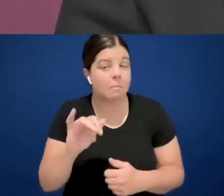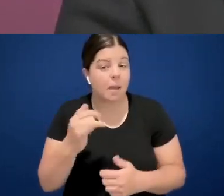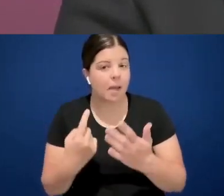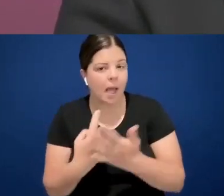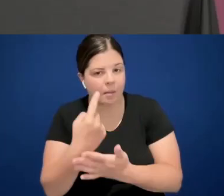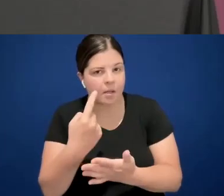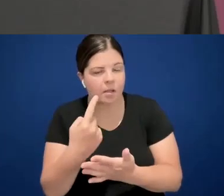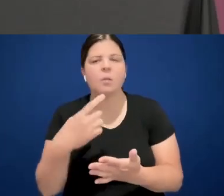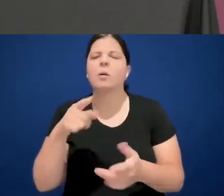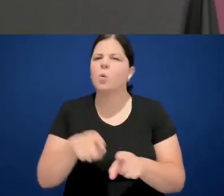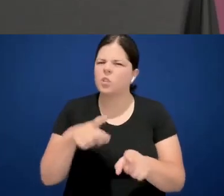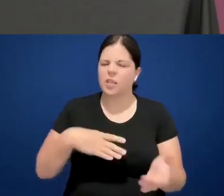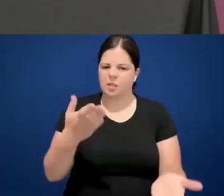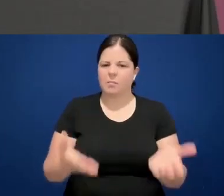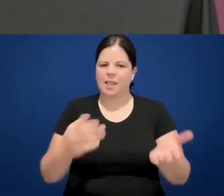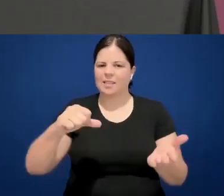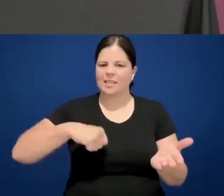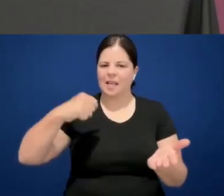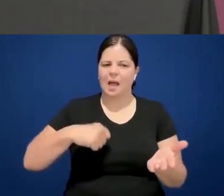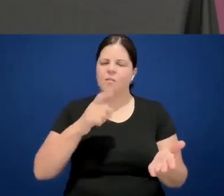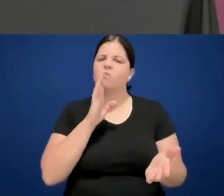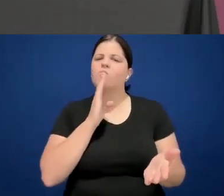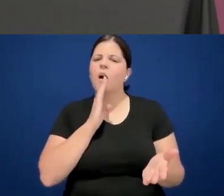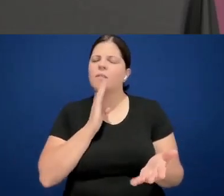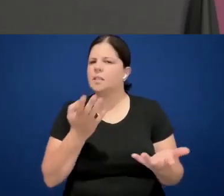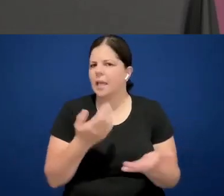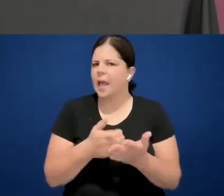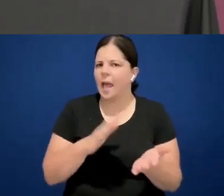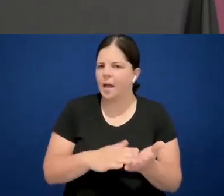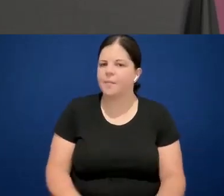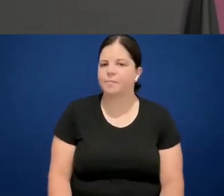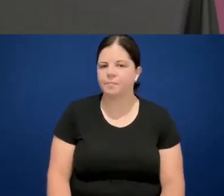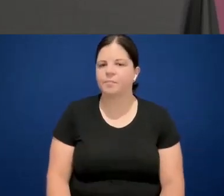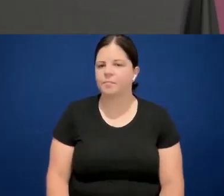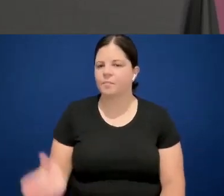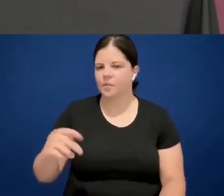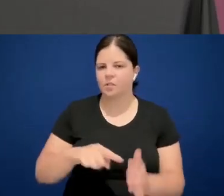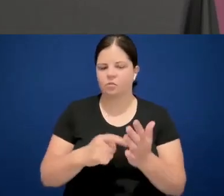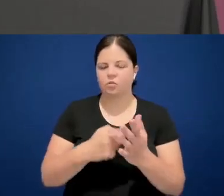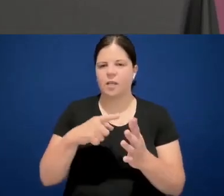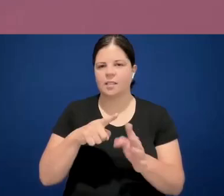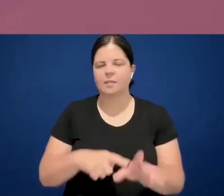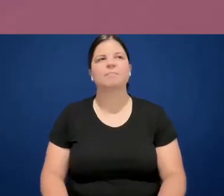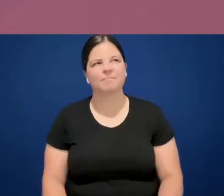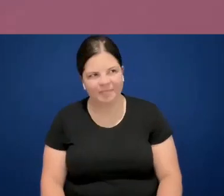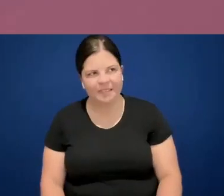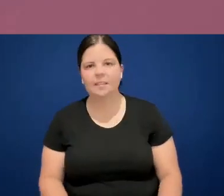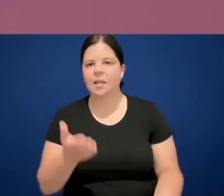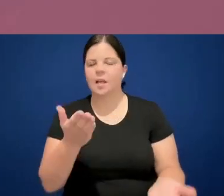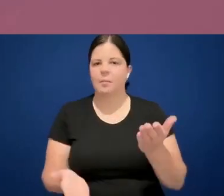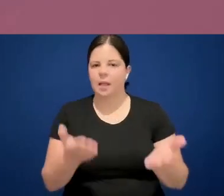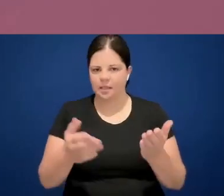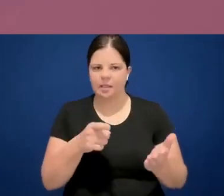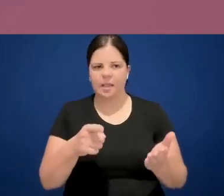privacy? Perhaps one for you, Tracy. Thanks, Alison. Balancing oversight and staff privacy is a very